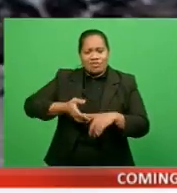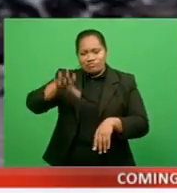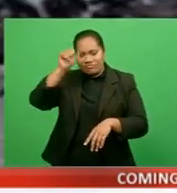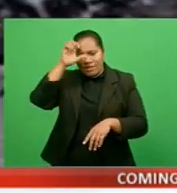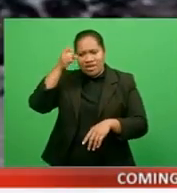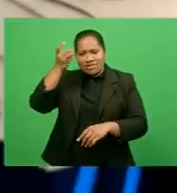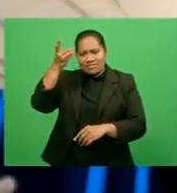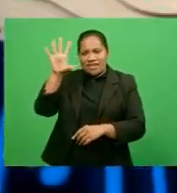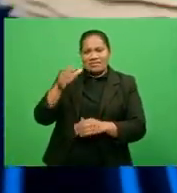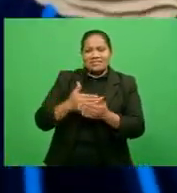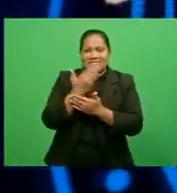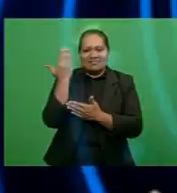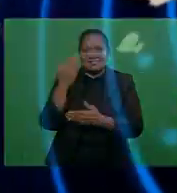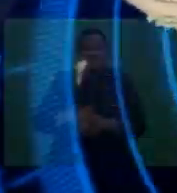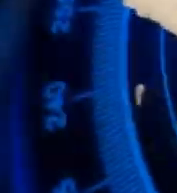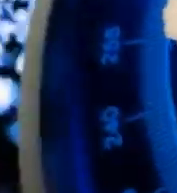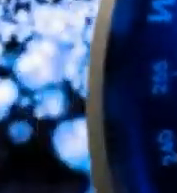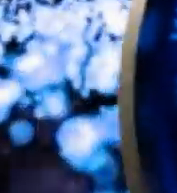Day.